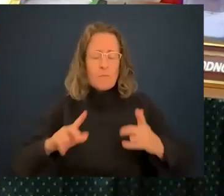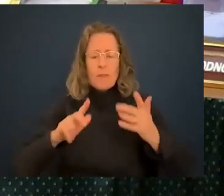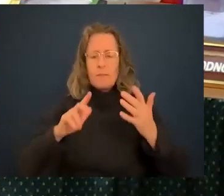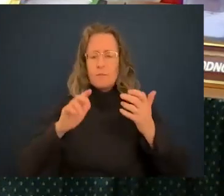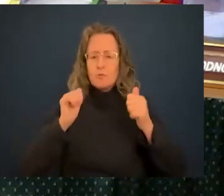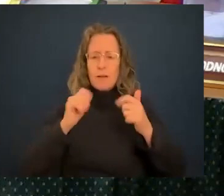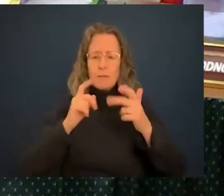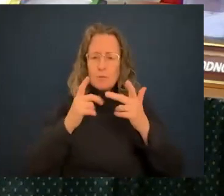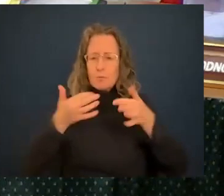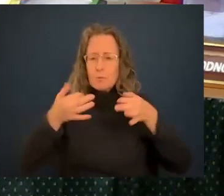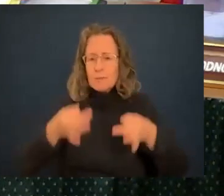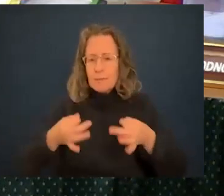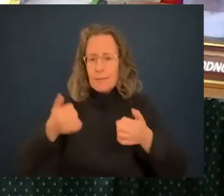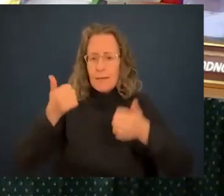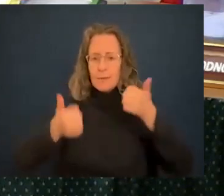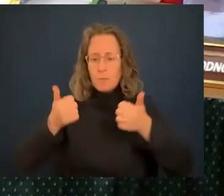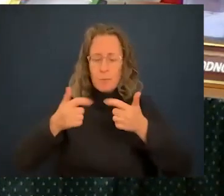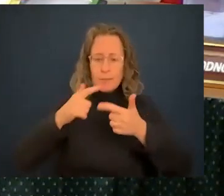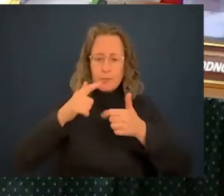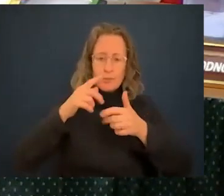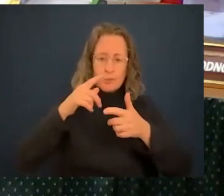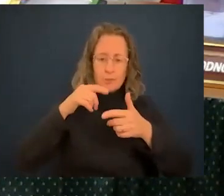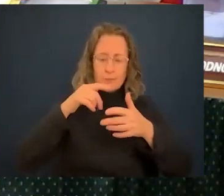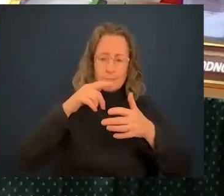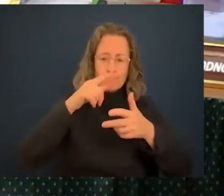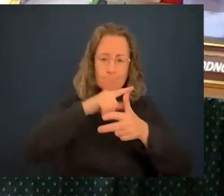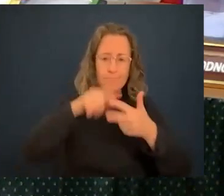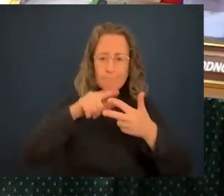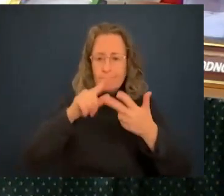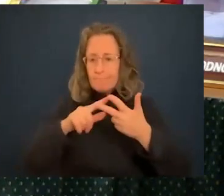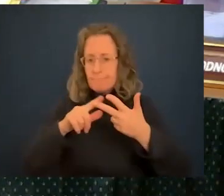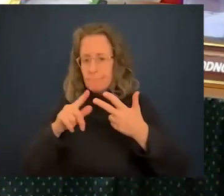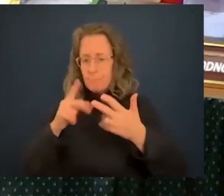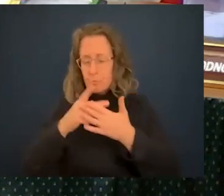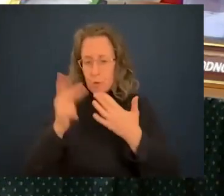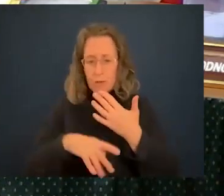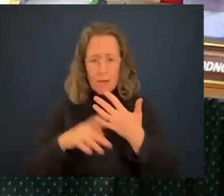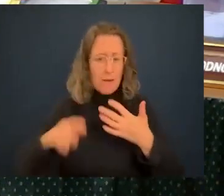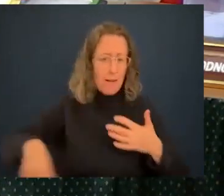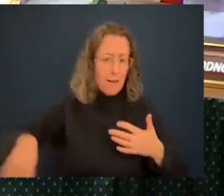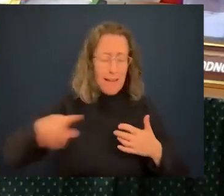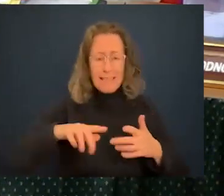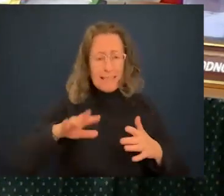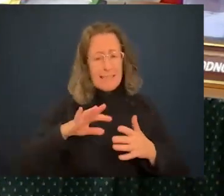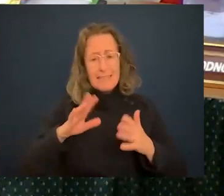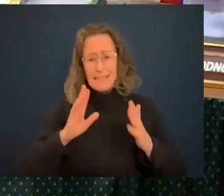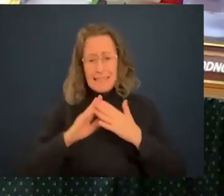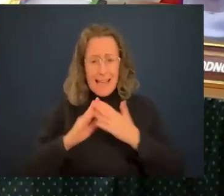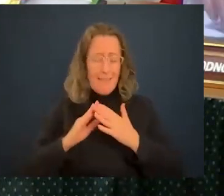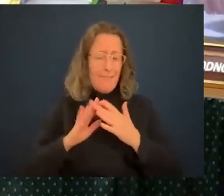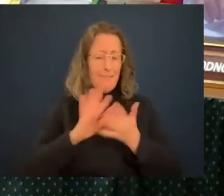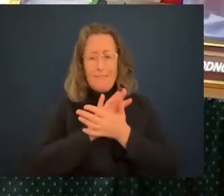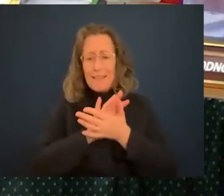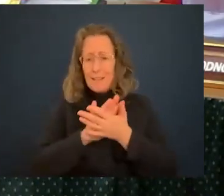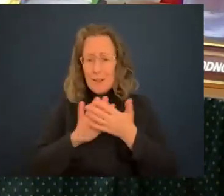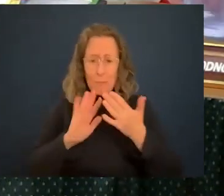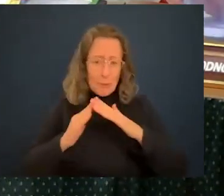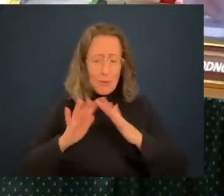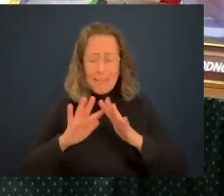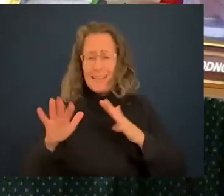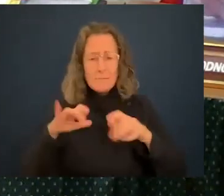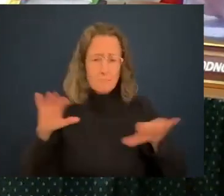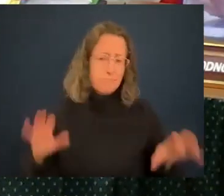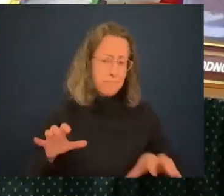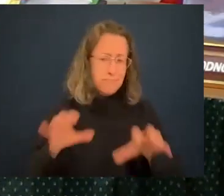doing everyone's working bloody hard on it and you know I don't know what else to say about